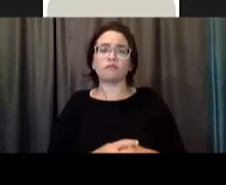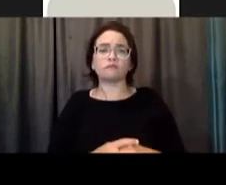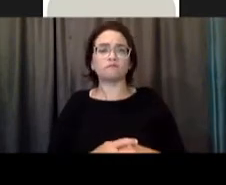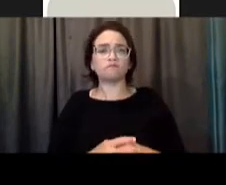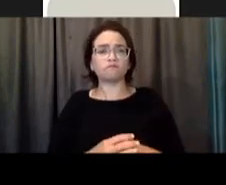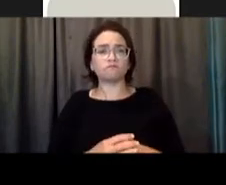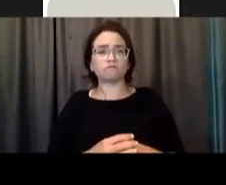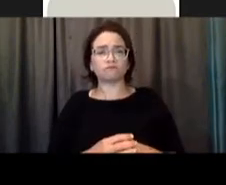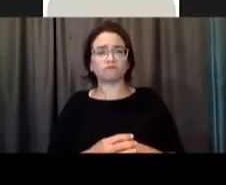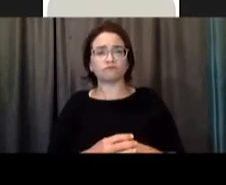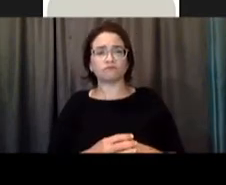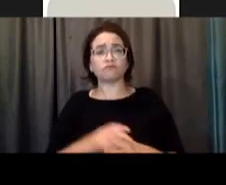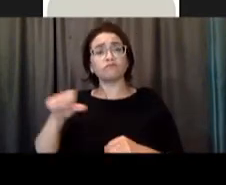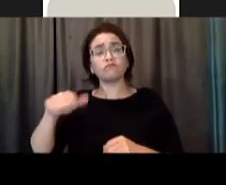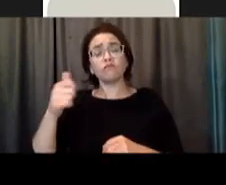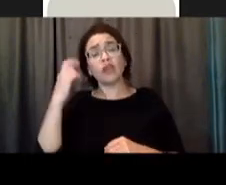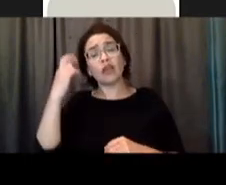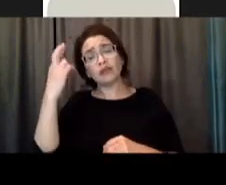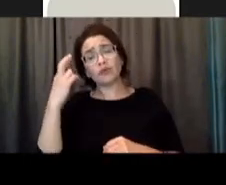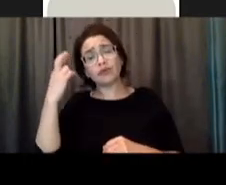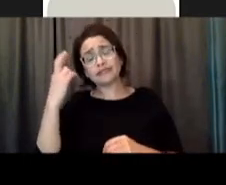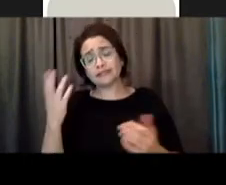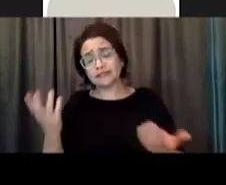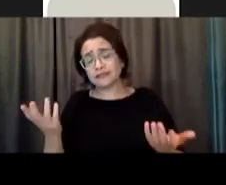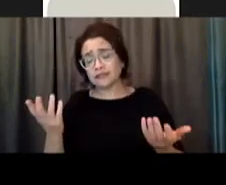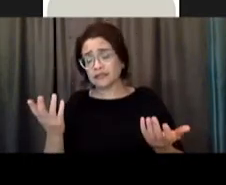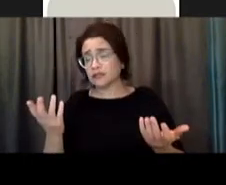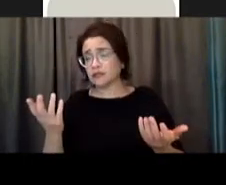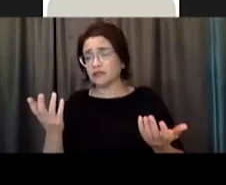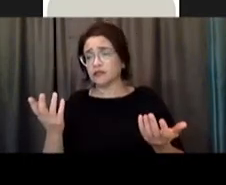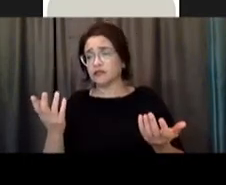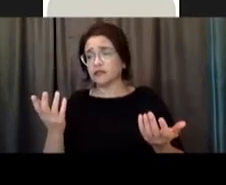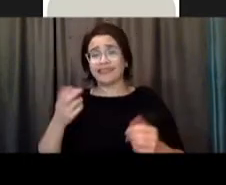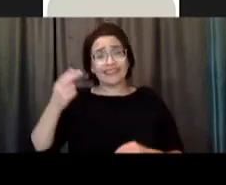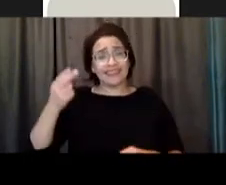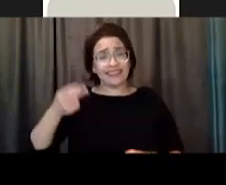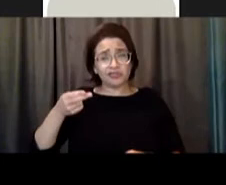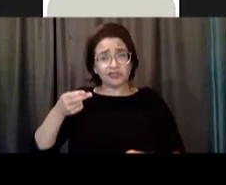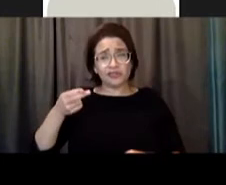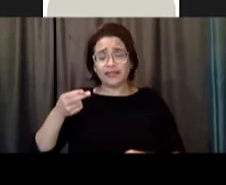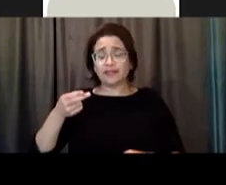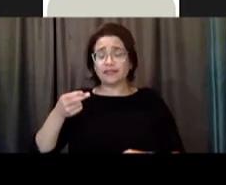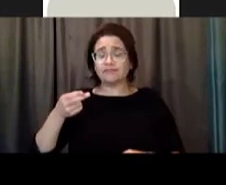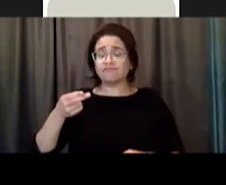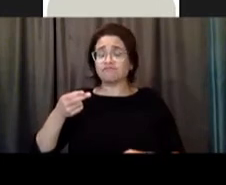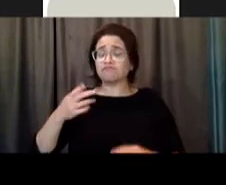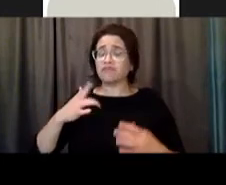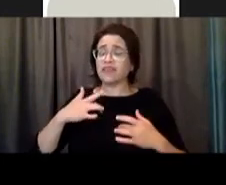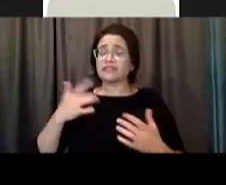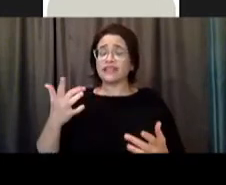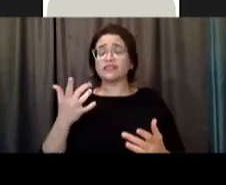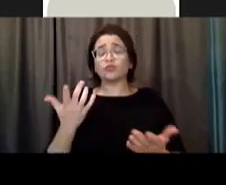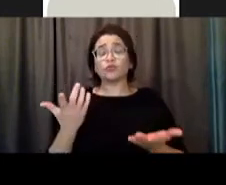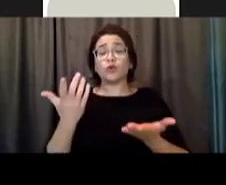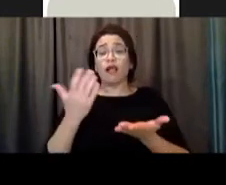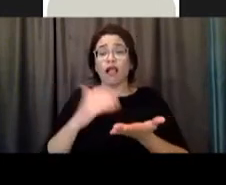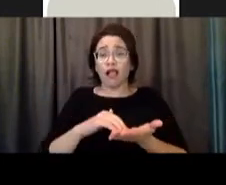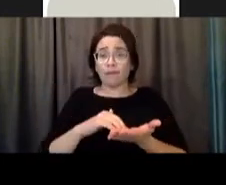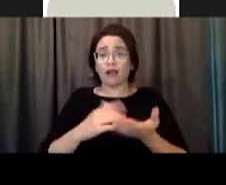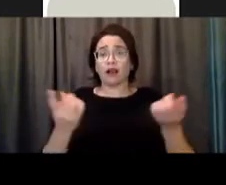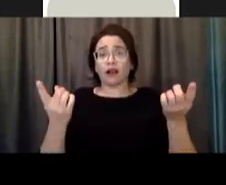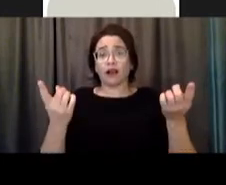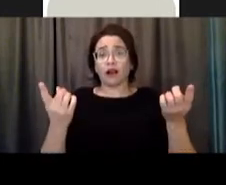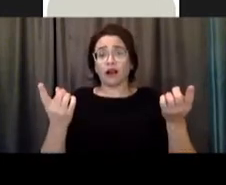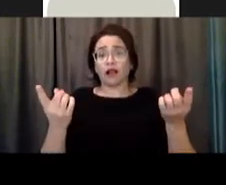Another reason is that it's important to remember because history tends to repeat itself. Raising awareness about the Holodomor, we are